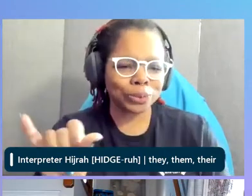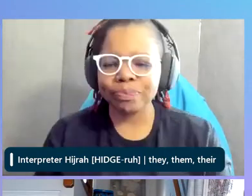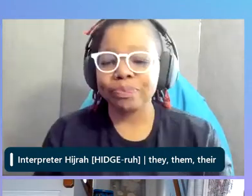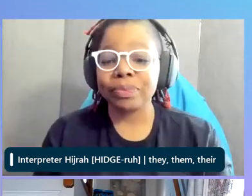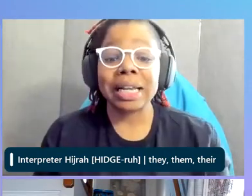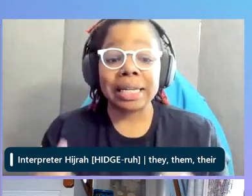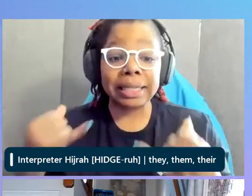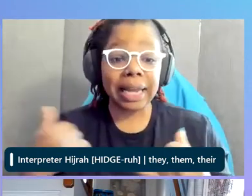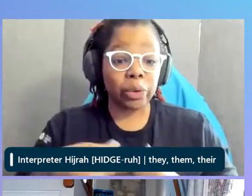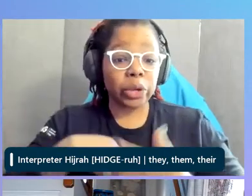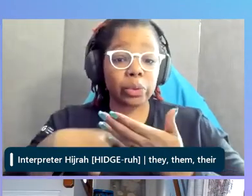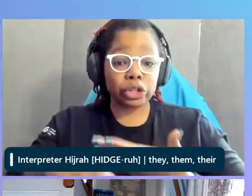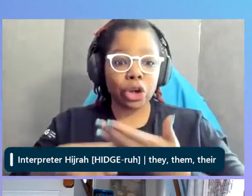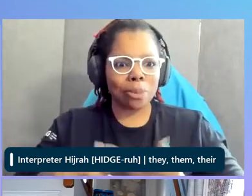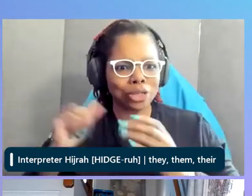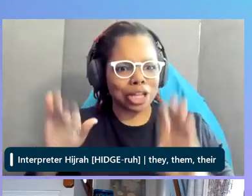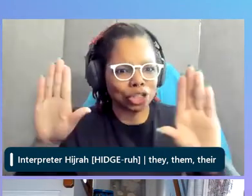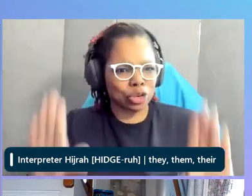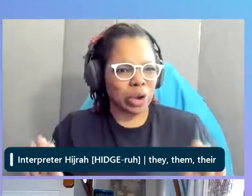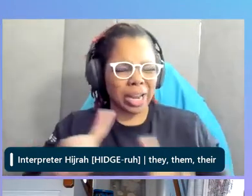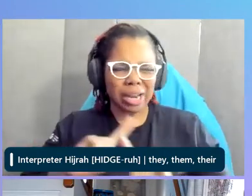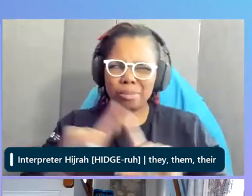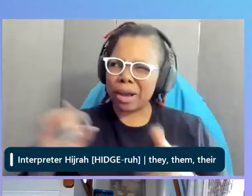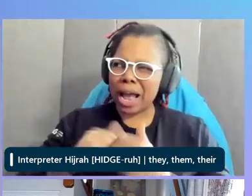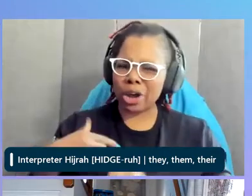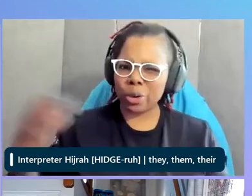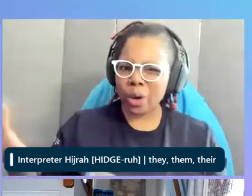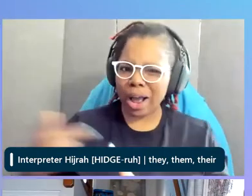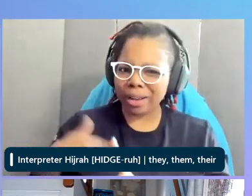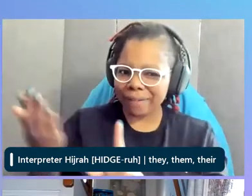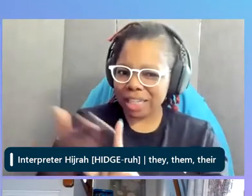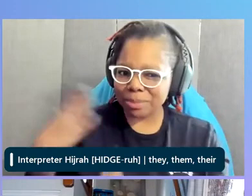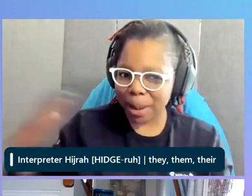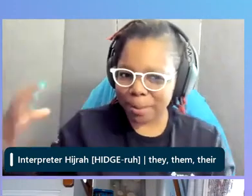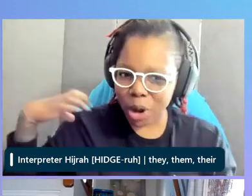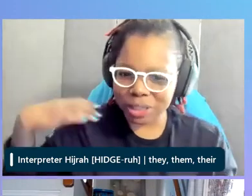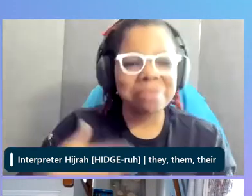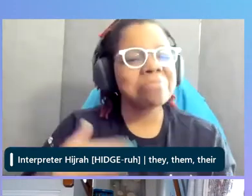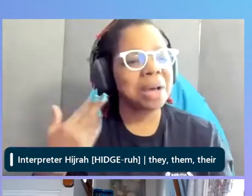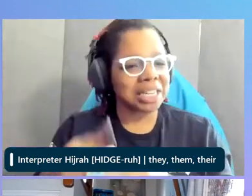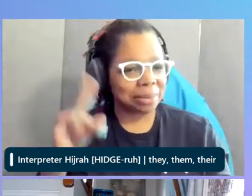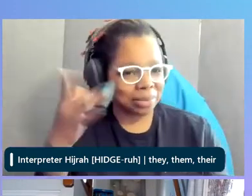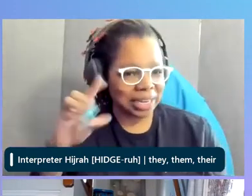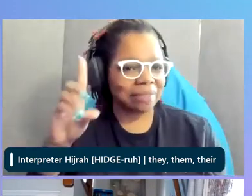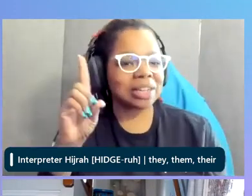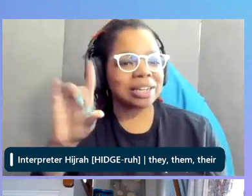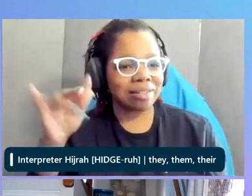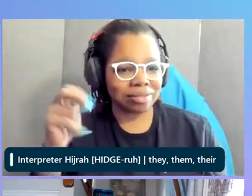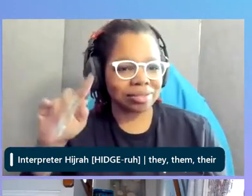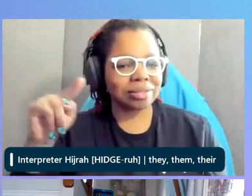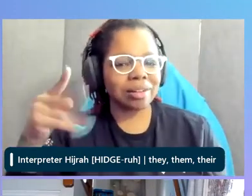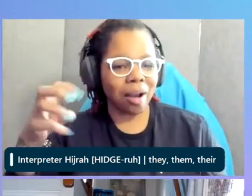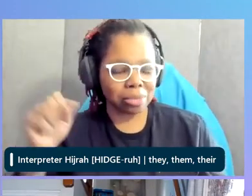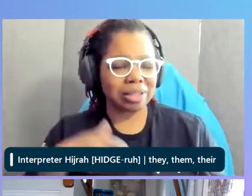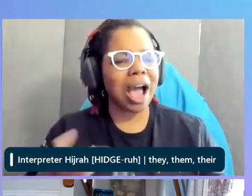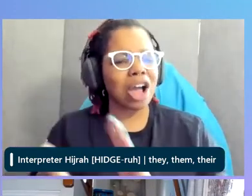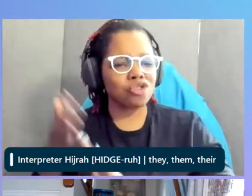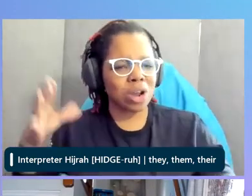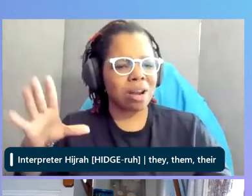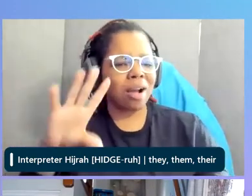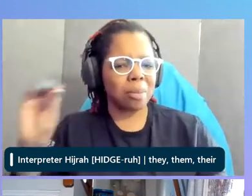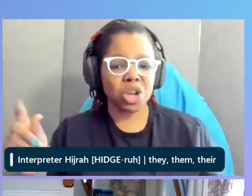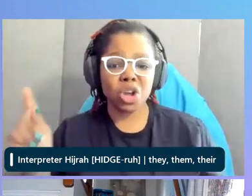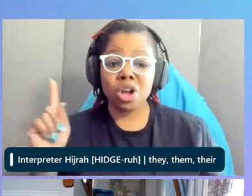Today we're going to talk about that's great, but how do I convince my boss? And my name is David Dillon Thomas, and I run a company where I basically